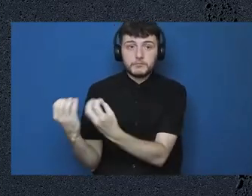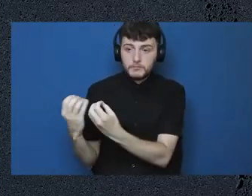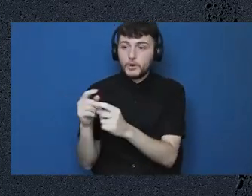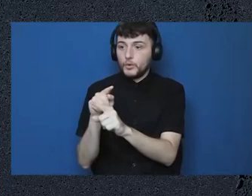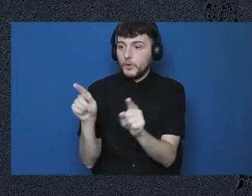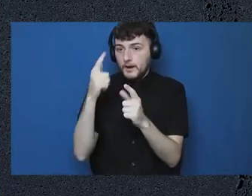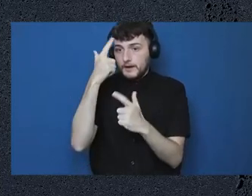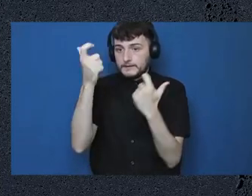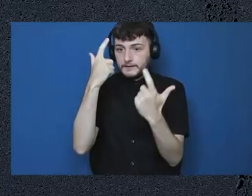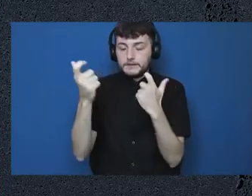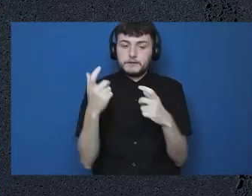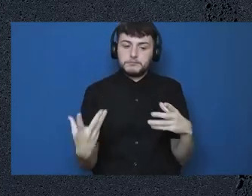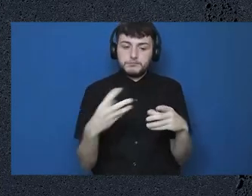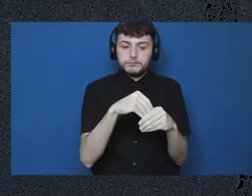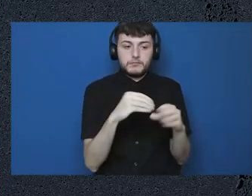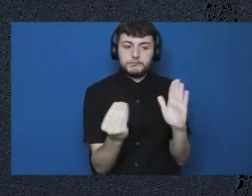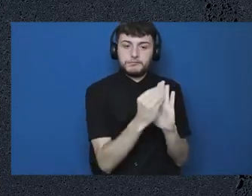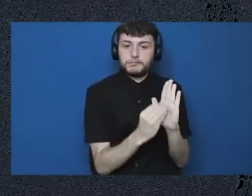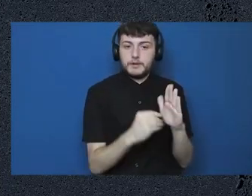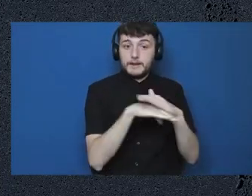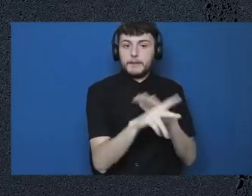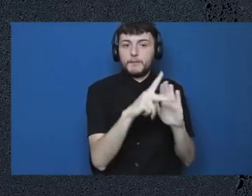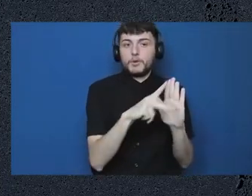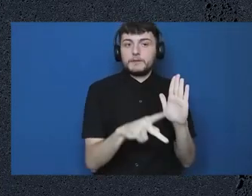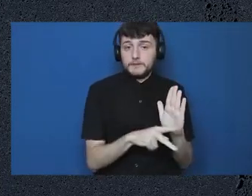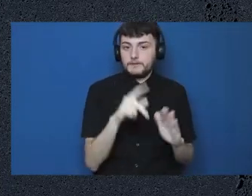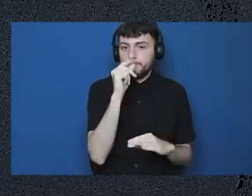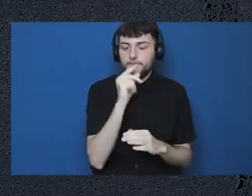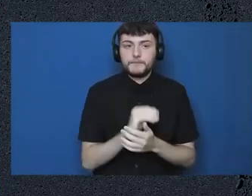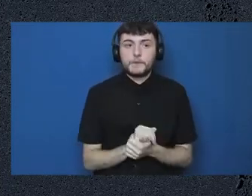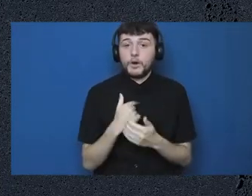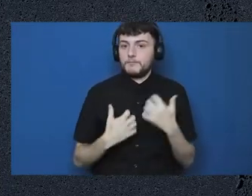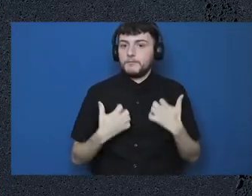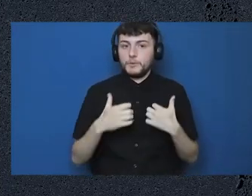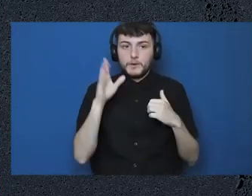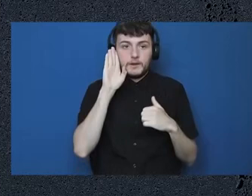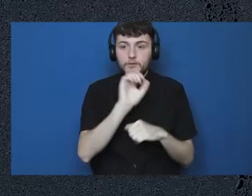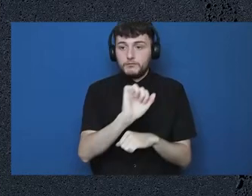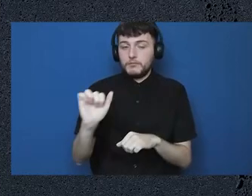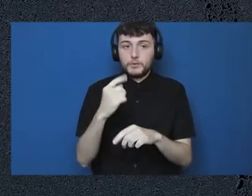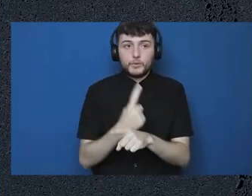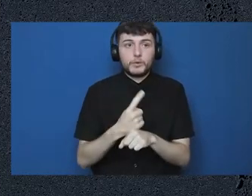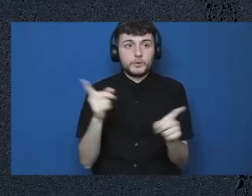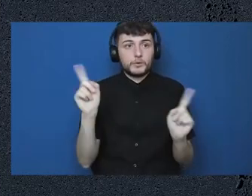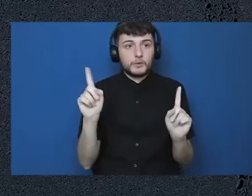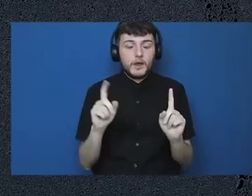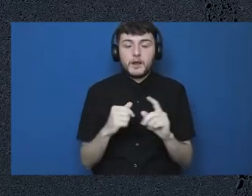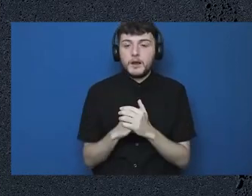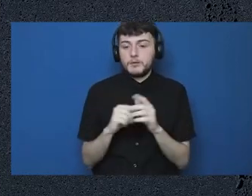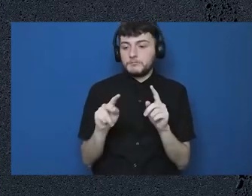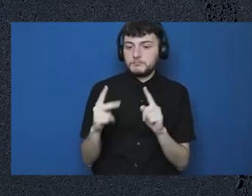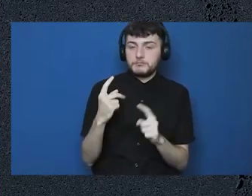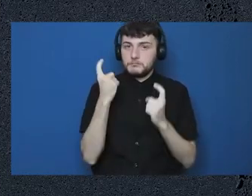And I'm keen to hear some of those ideas today, and I'm keen to reflect on how you might be able to turn those into